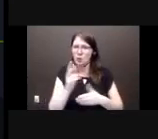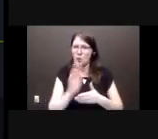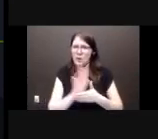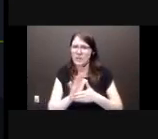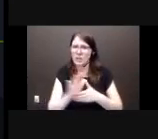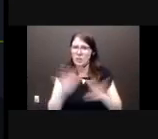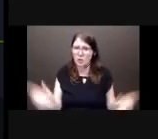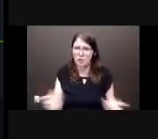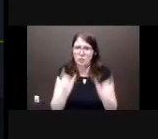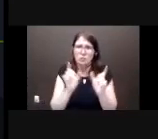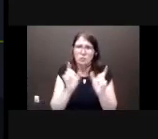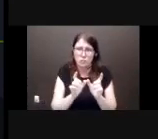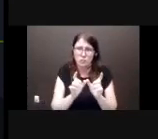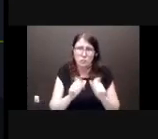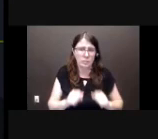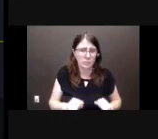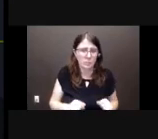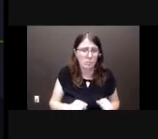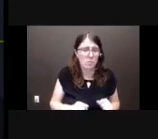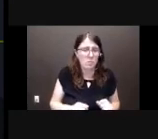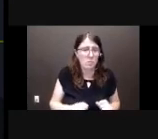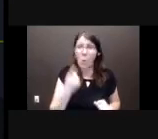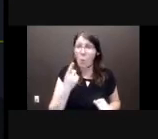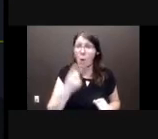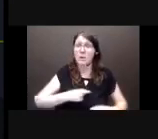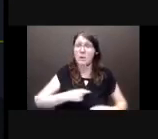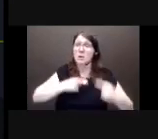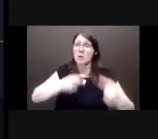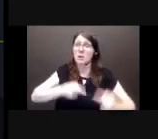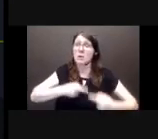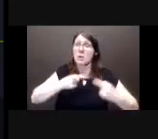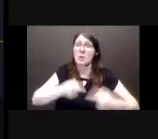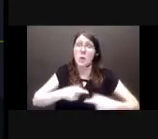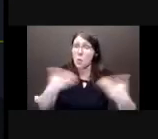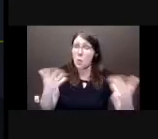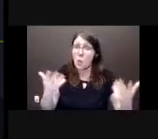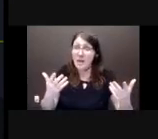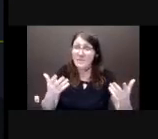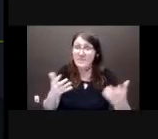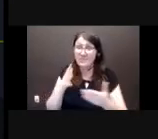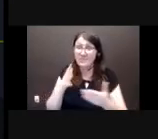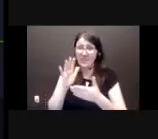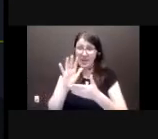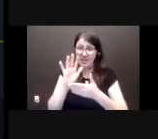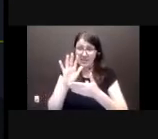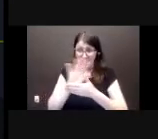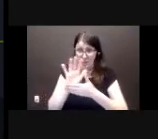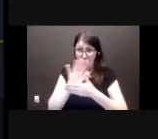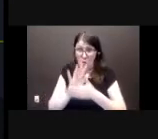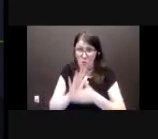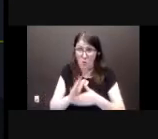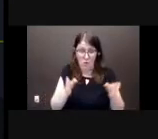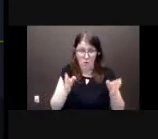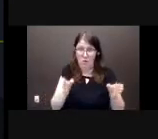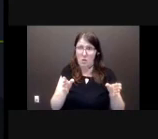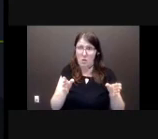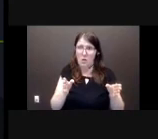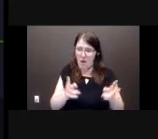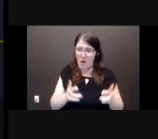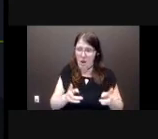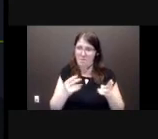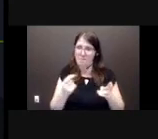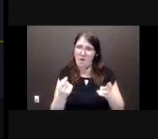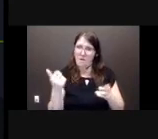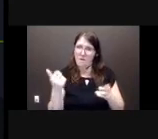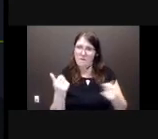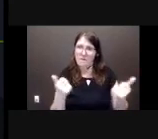I really wanted to learn was how to crop some parts out of the video. So these are really, it's really easy in Camtasia with this